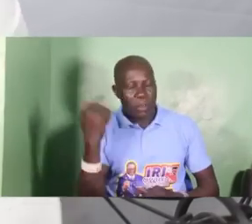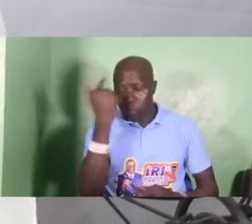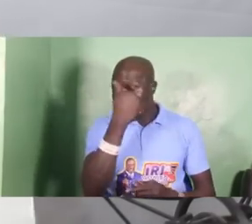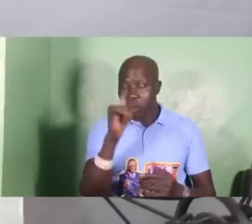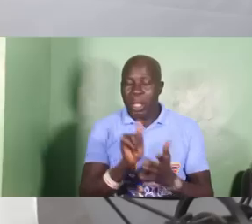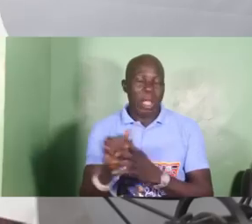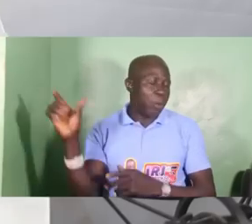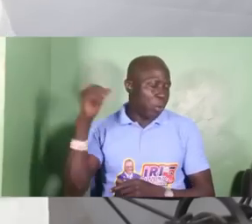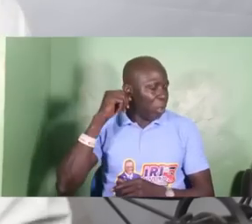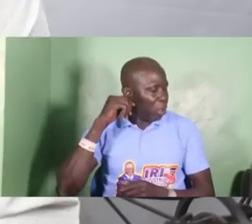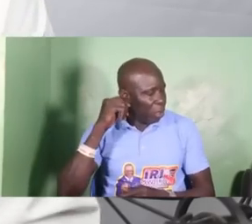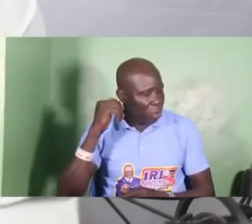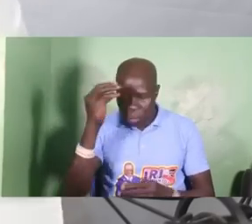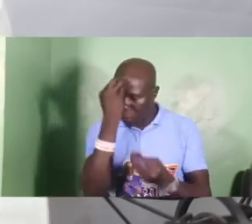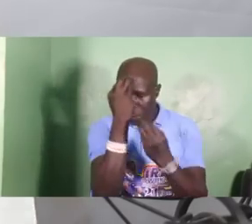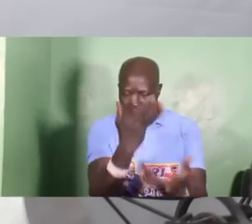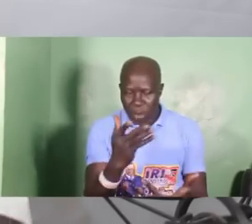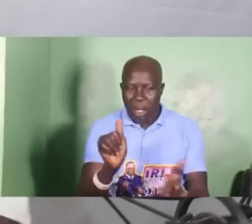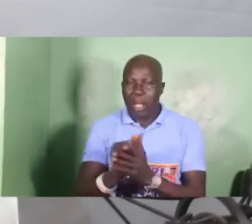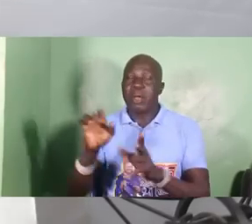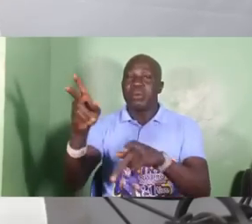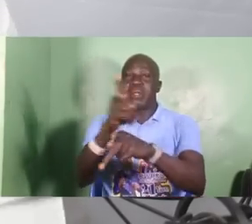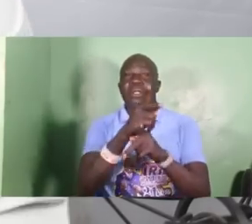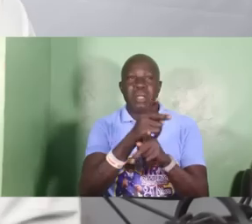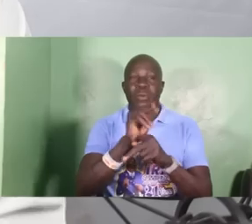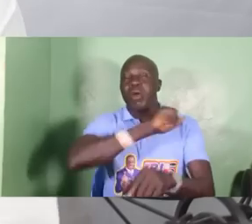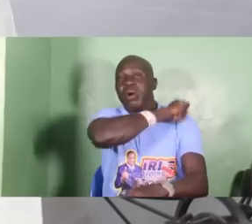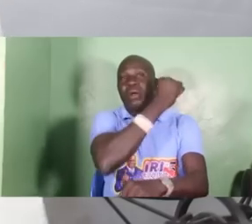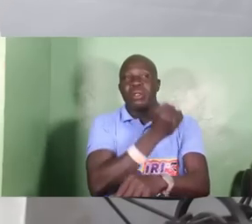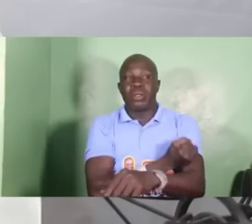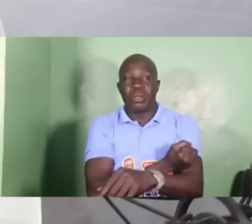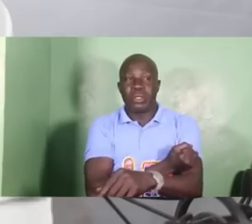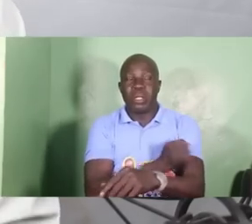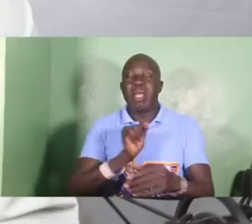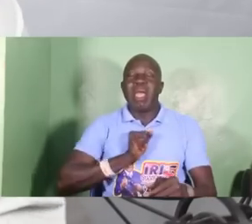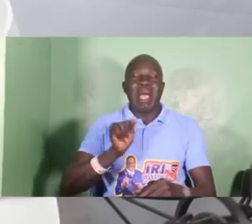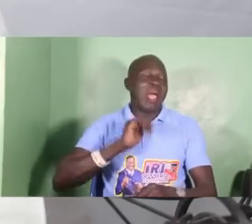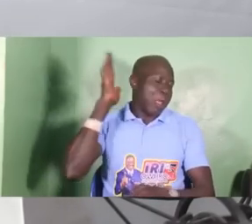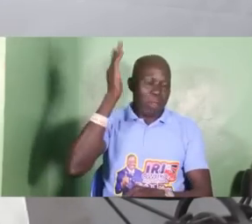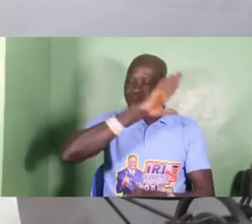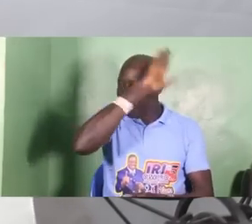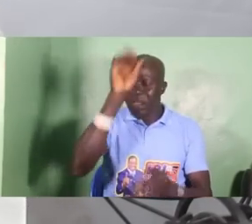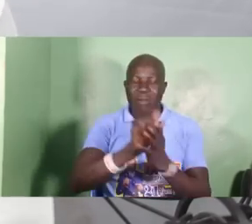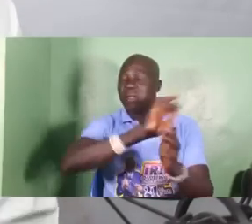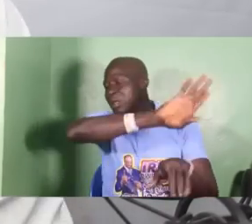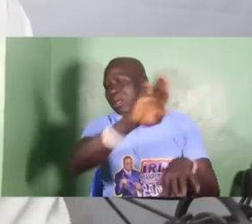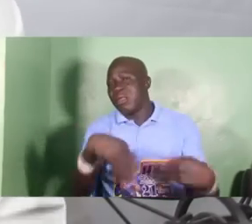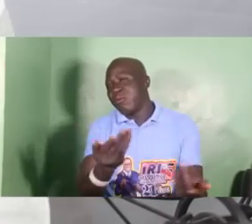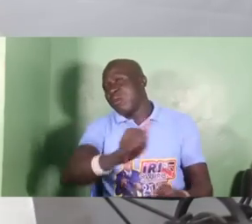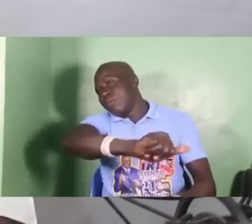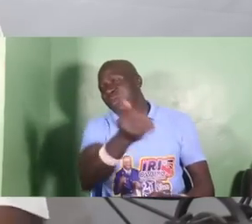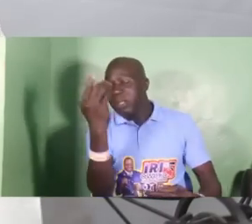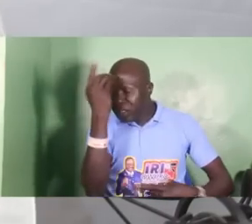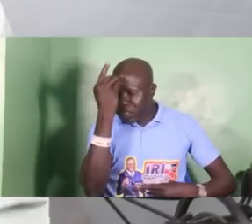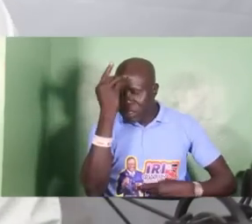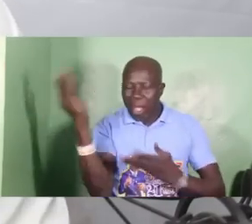ò ọba sì fẹ́tí sí òfin rẹ̀. Yẹ́. Tí ò ọba sì pa gbogbo àṣẹ rẹ̀ mọ́. Ó yẹ. Èmi kì yóò fi ọ̀kan nínú àrùn wọn ni tí